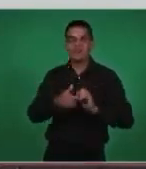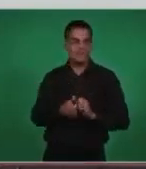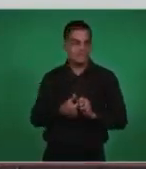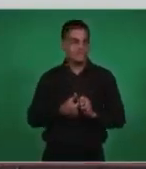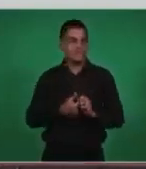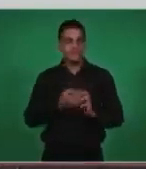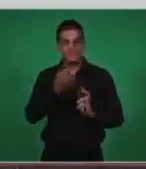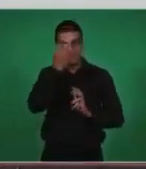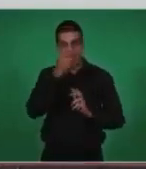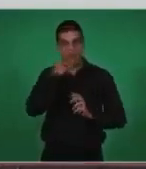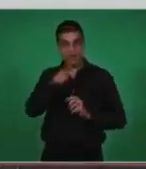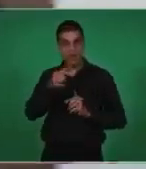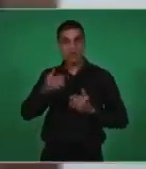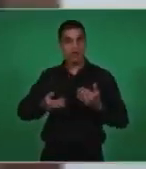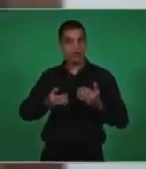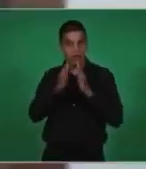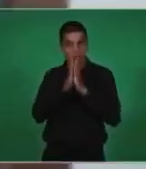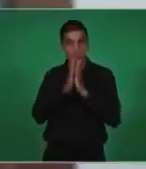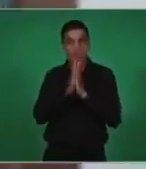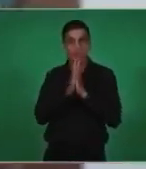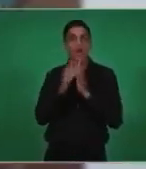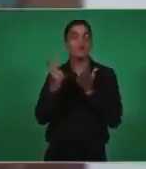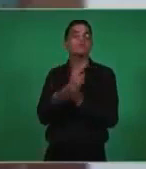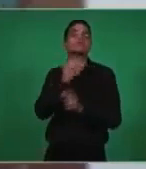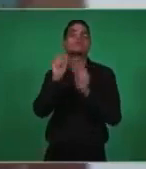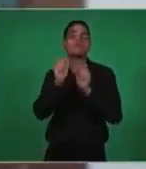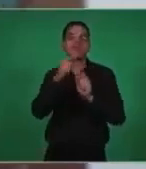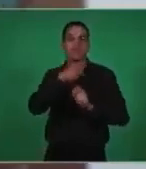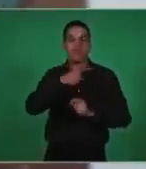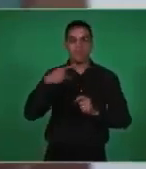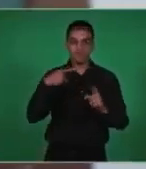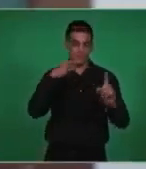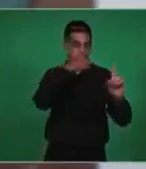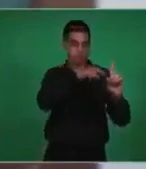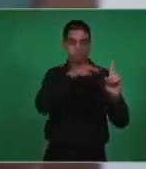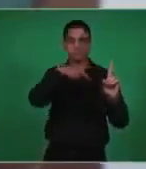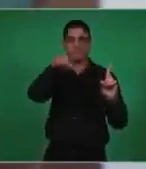how come you have this kind of prayer?